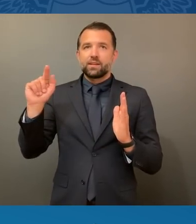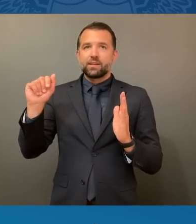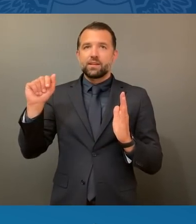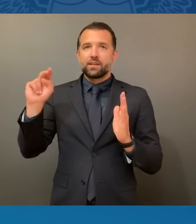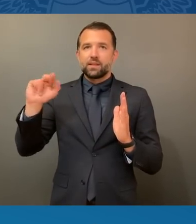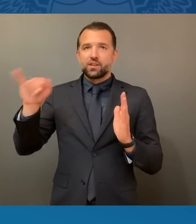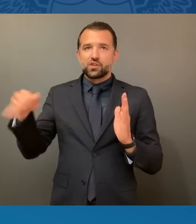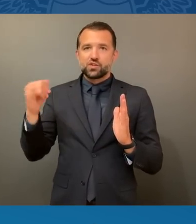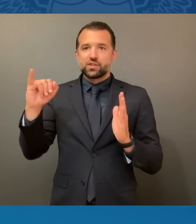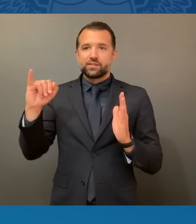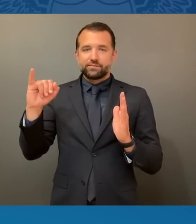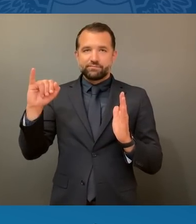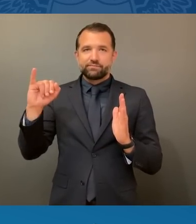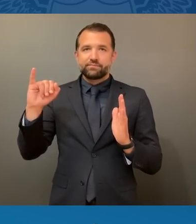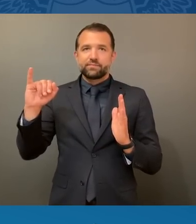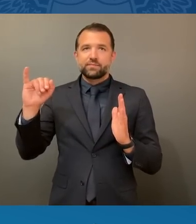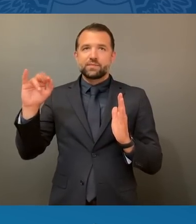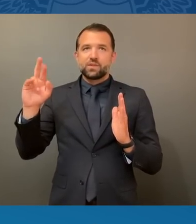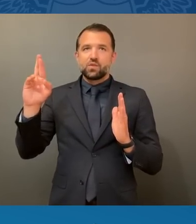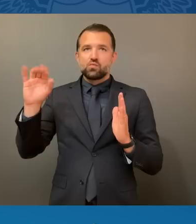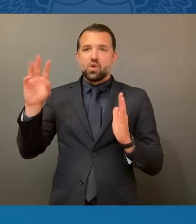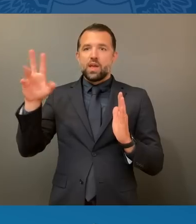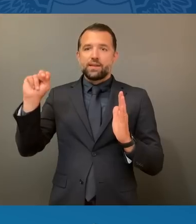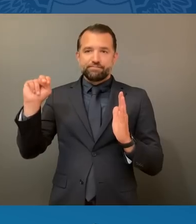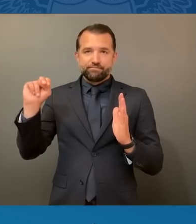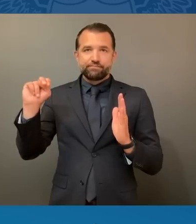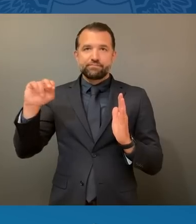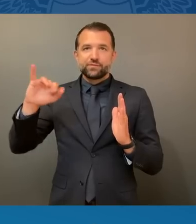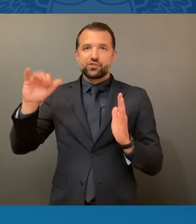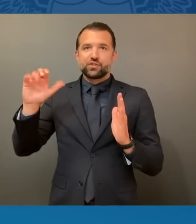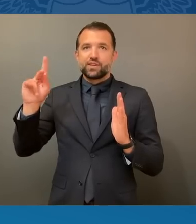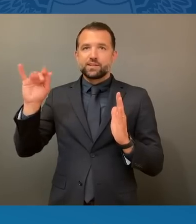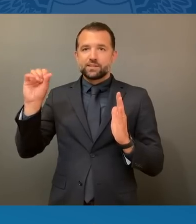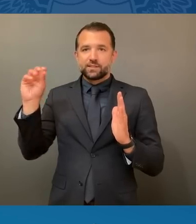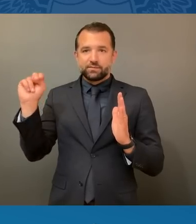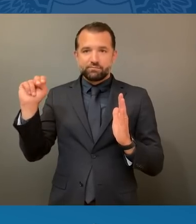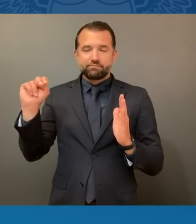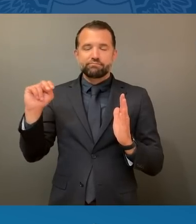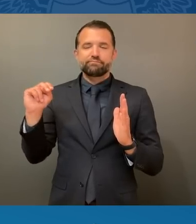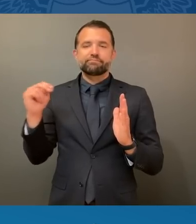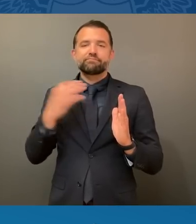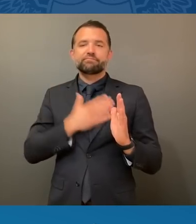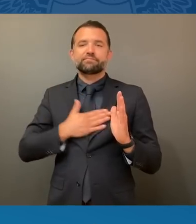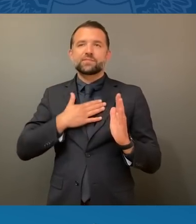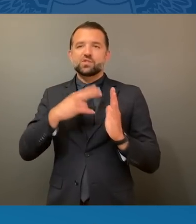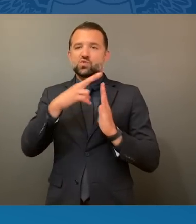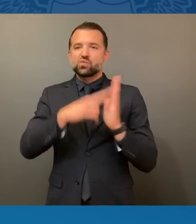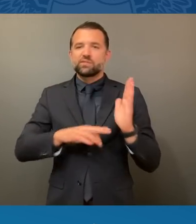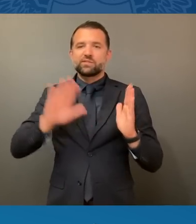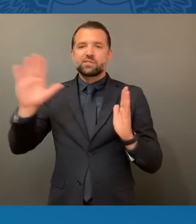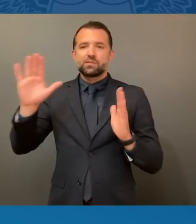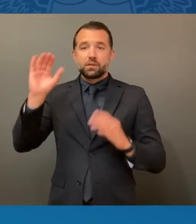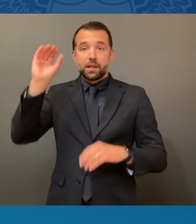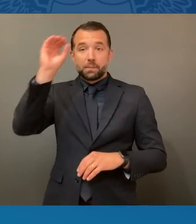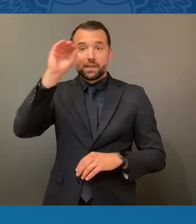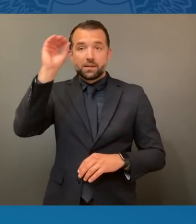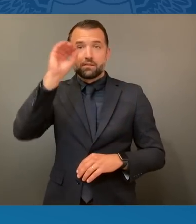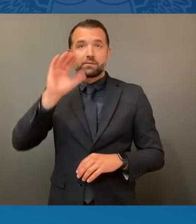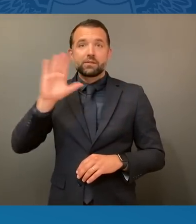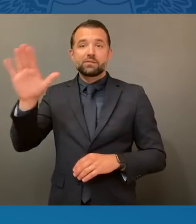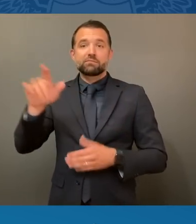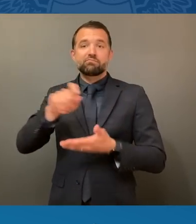read it because she is a beautiful writer who